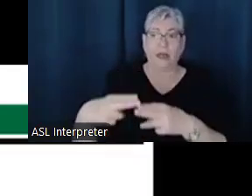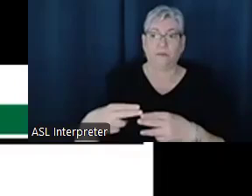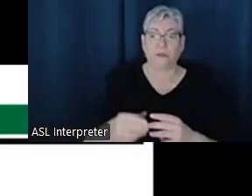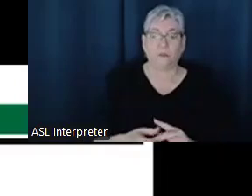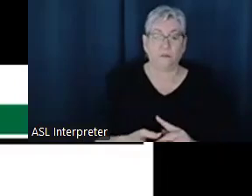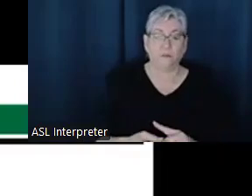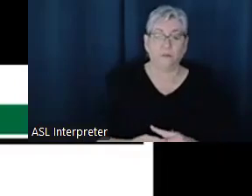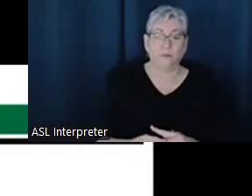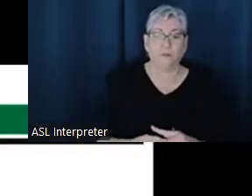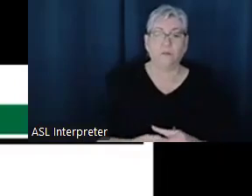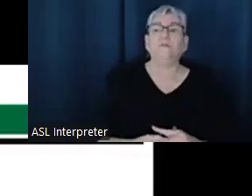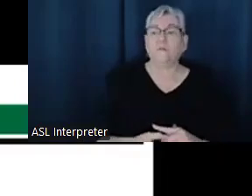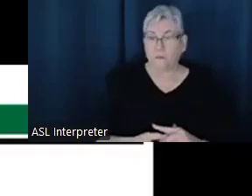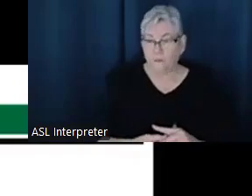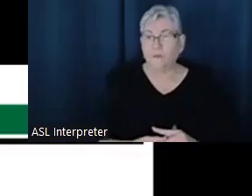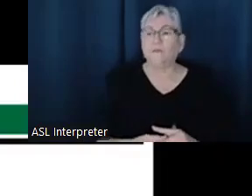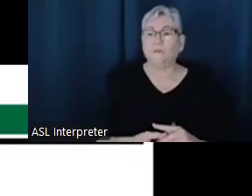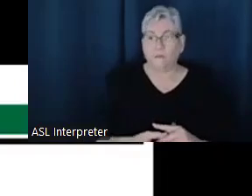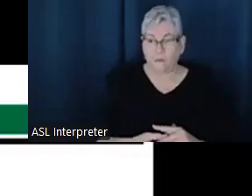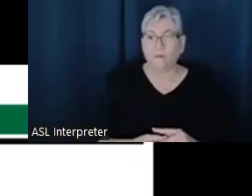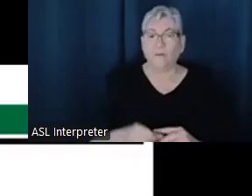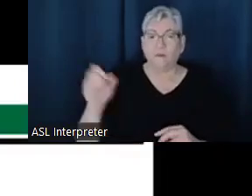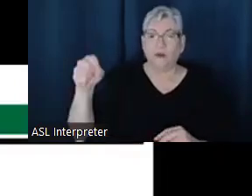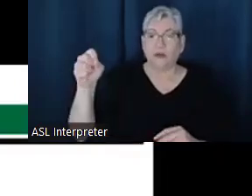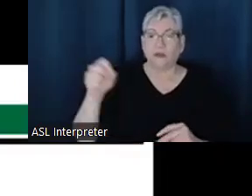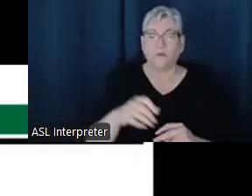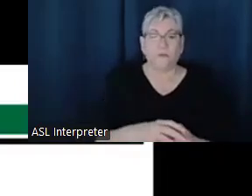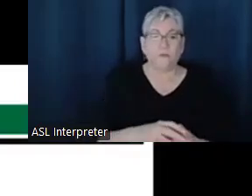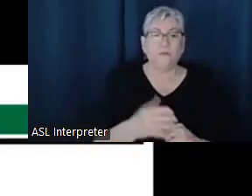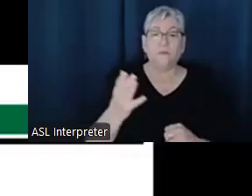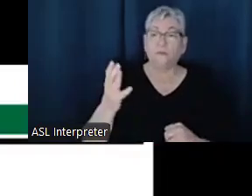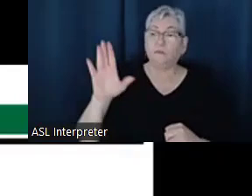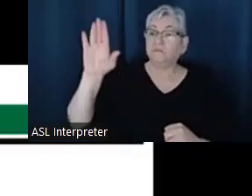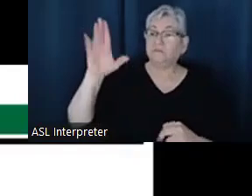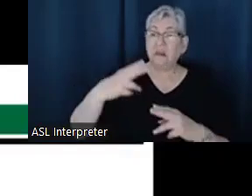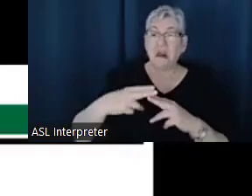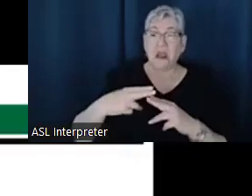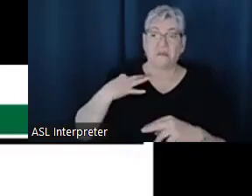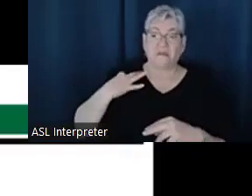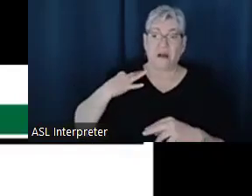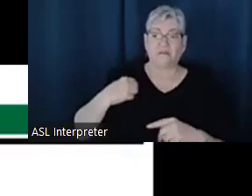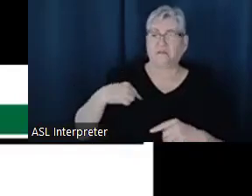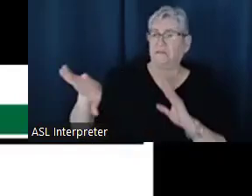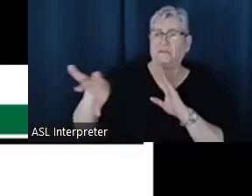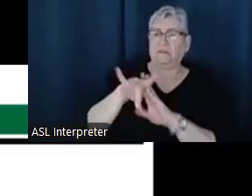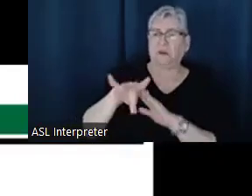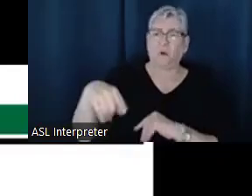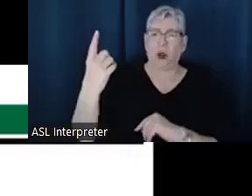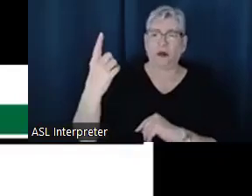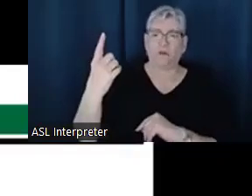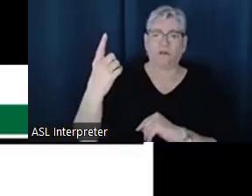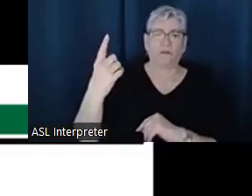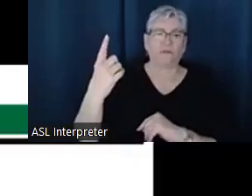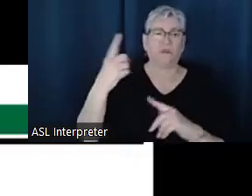Yes, I do. Okay, so if there's a volunteer that comes in, I would just choose one, and then we'll kind of go with